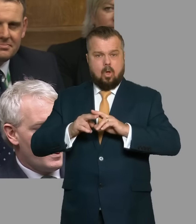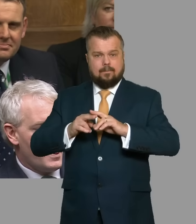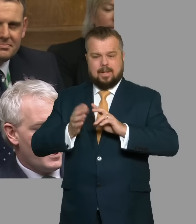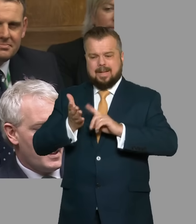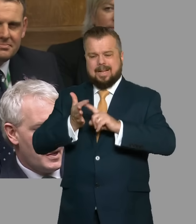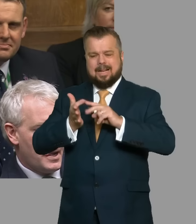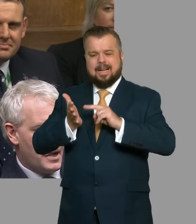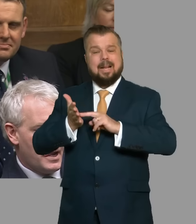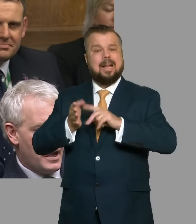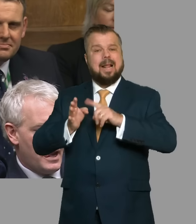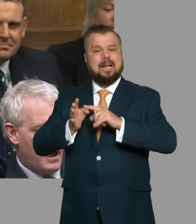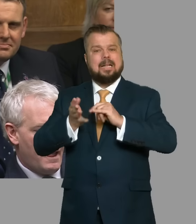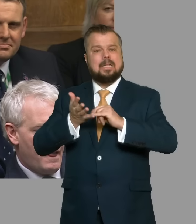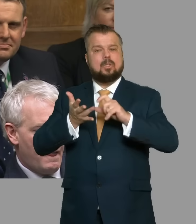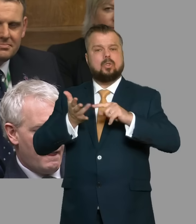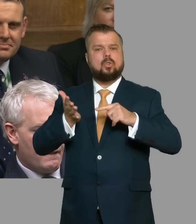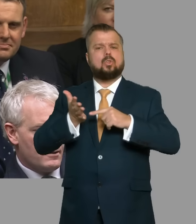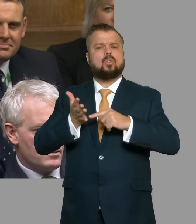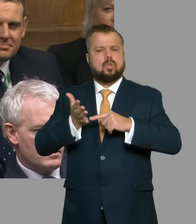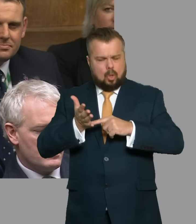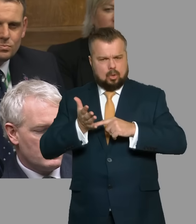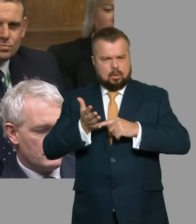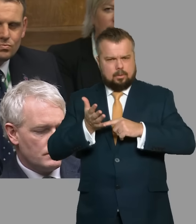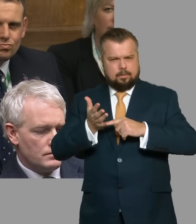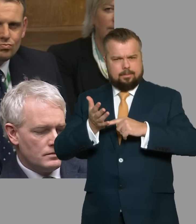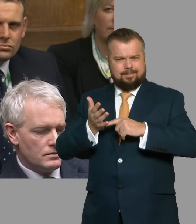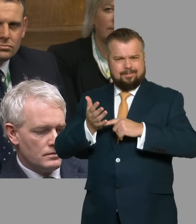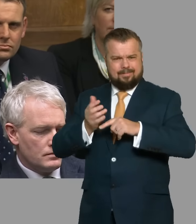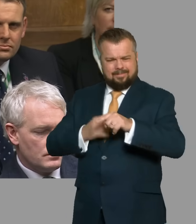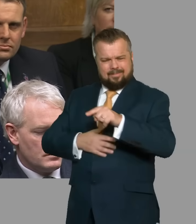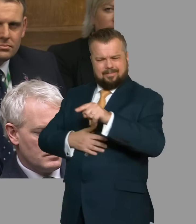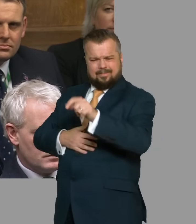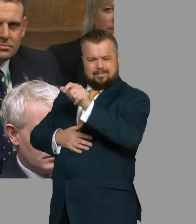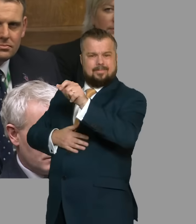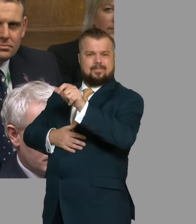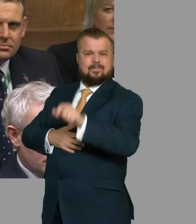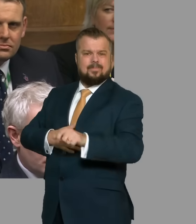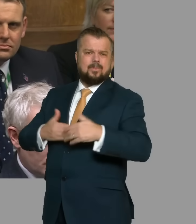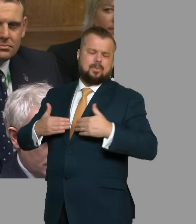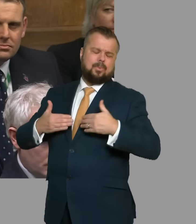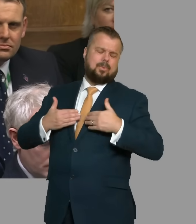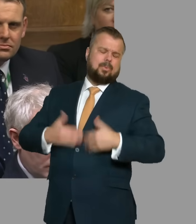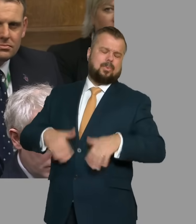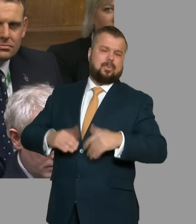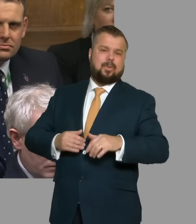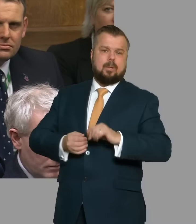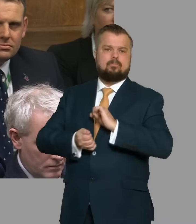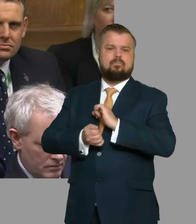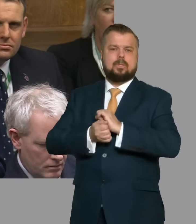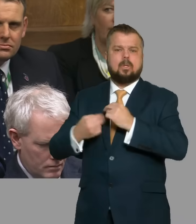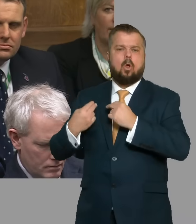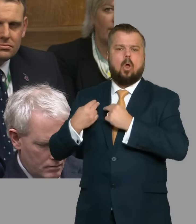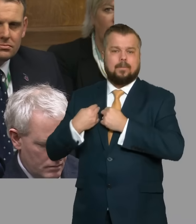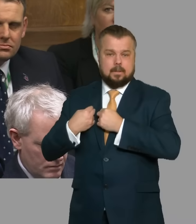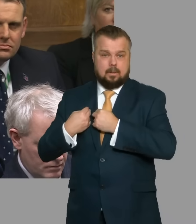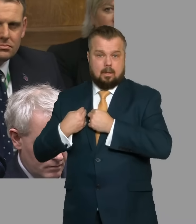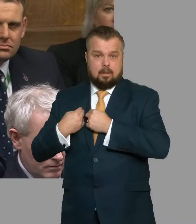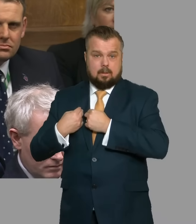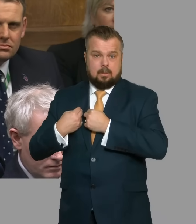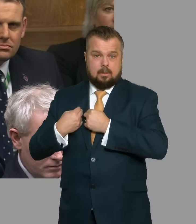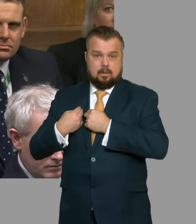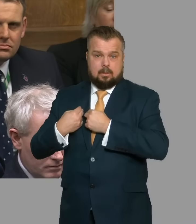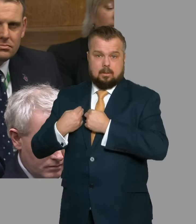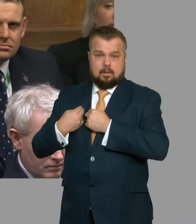He uncovered corruption in his prison. He left the service, and years later he was hunted down and